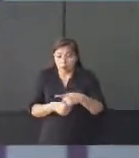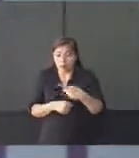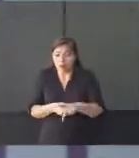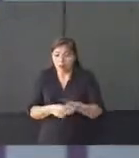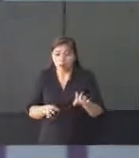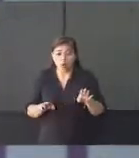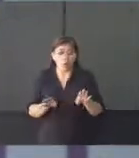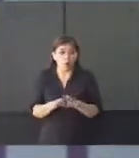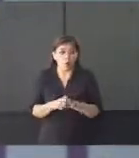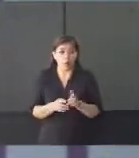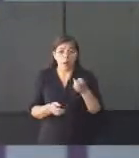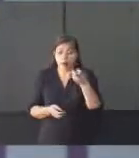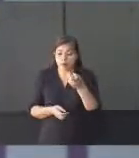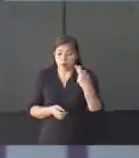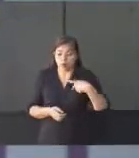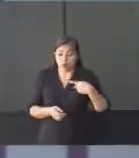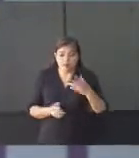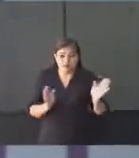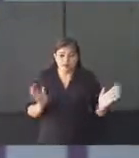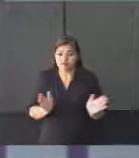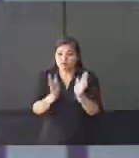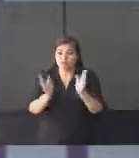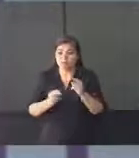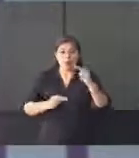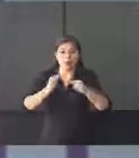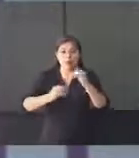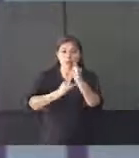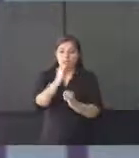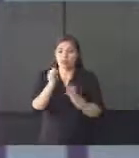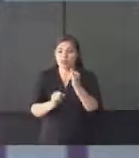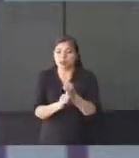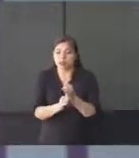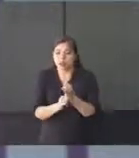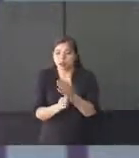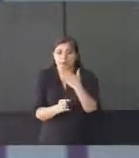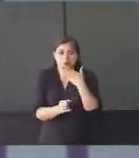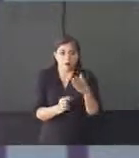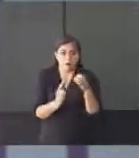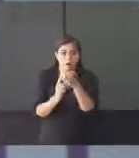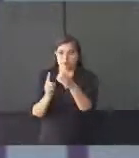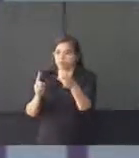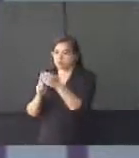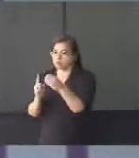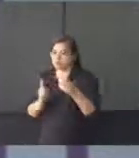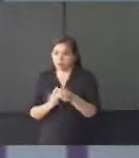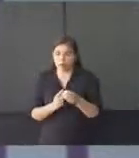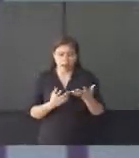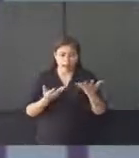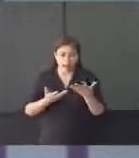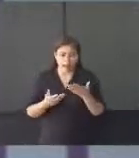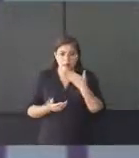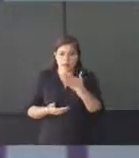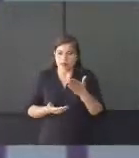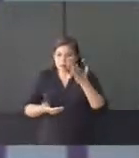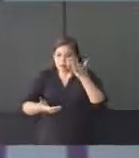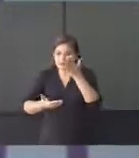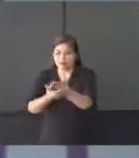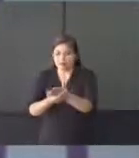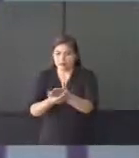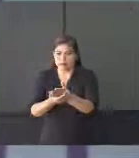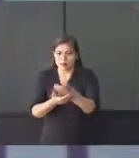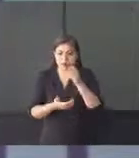peace as those promoters of hate that internationally and in an organized fashion are being able